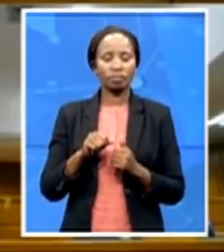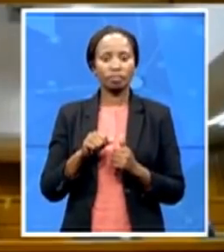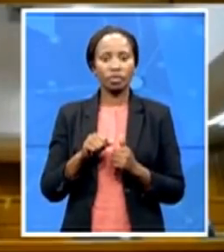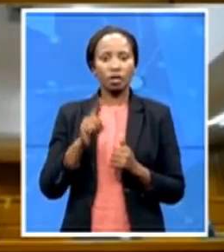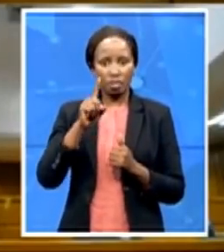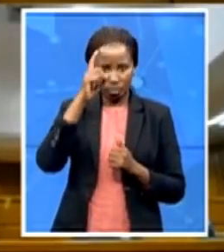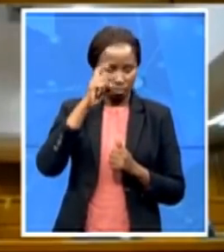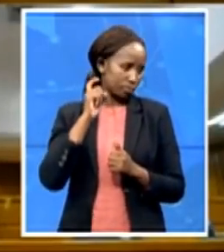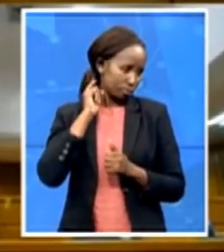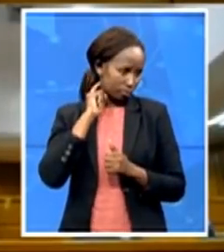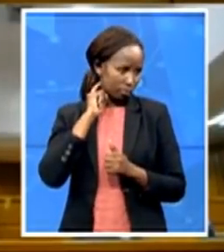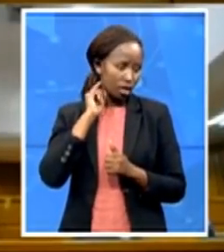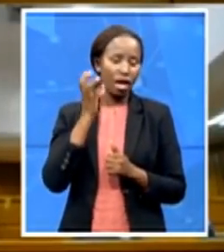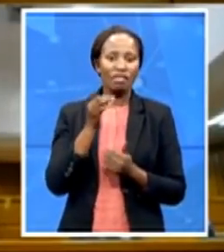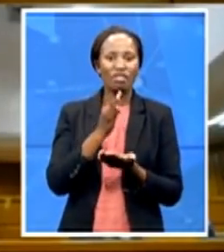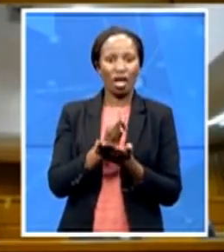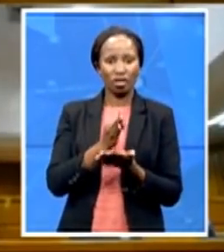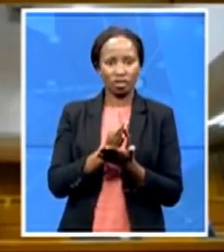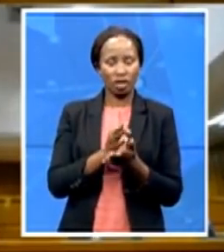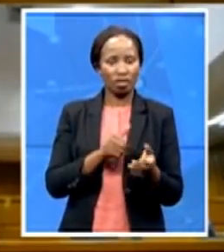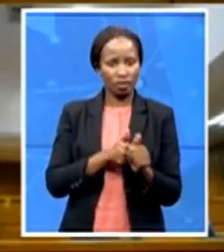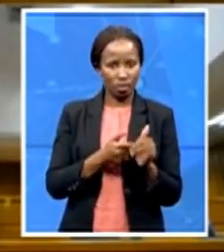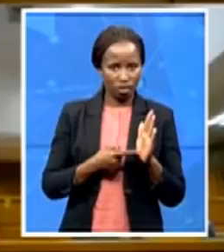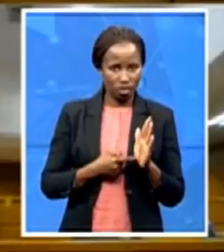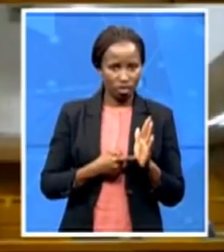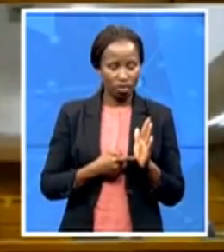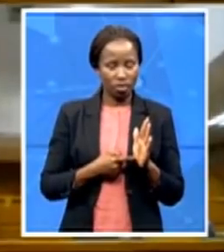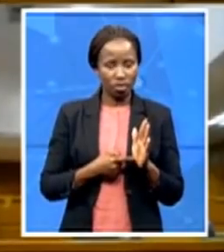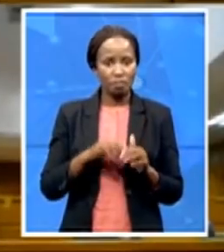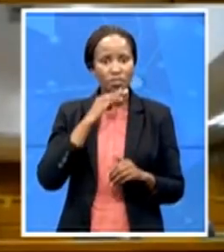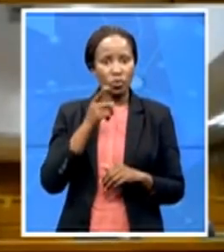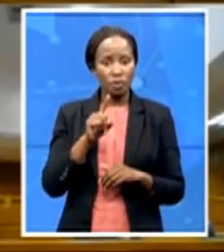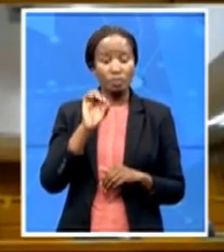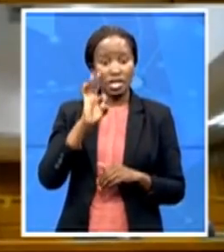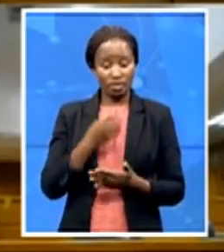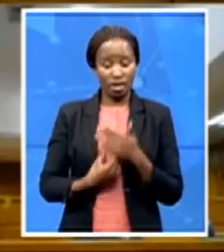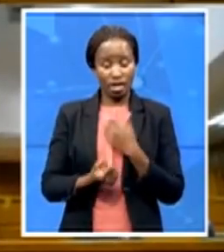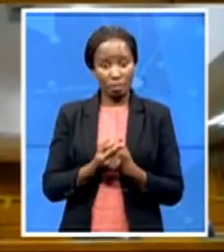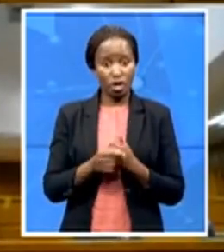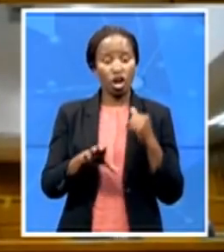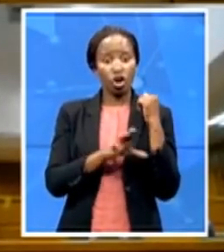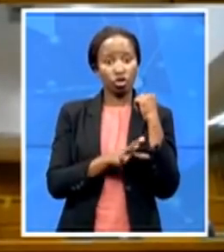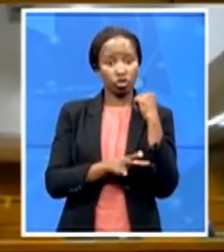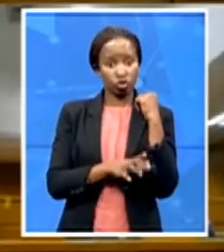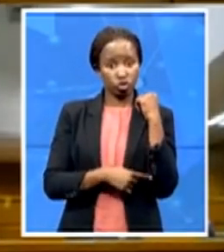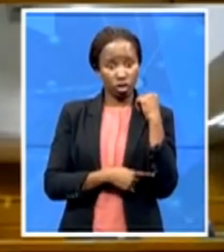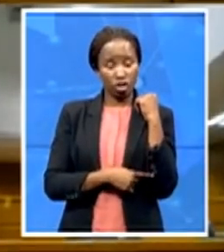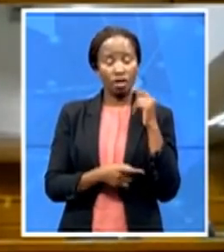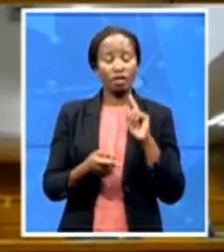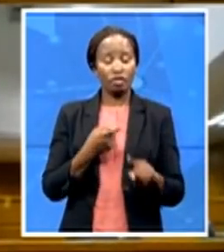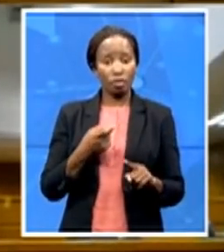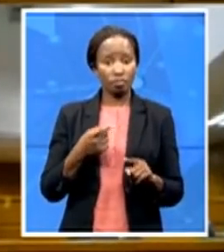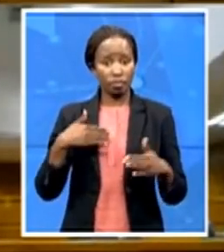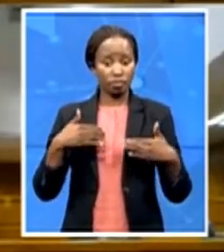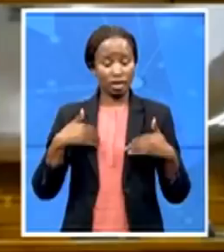What happened was, shortly after the constitution of the 6th Parliament in May 2019,